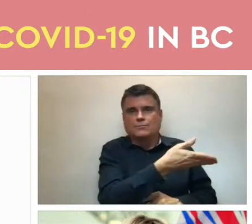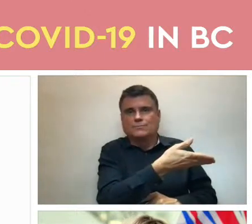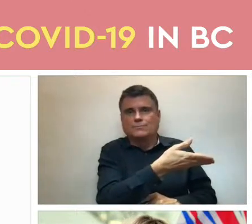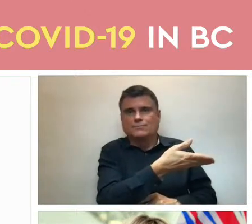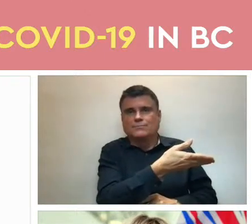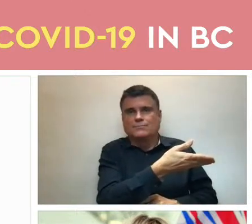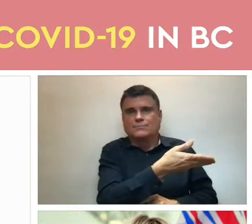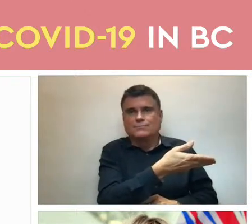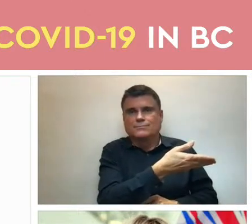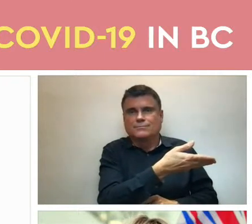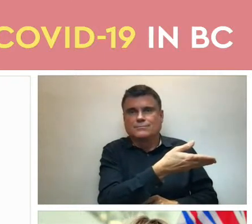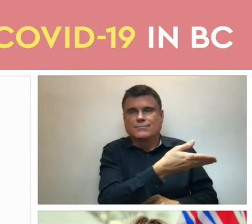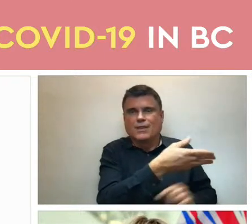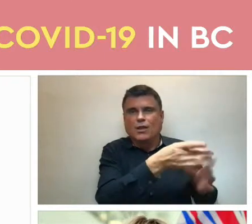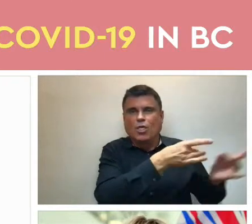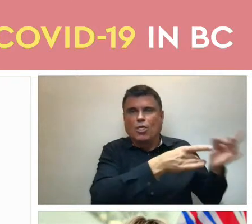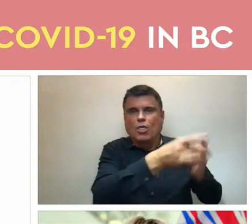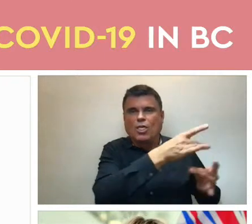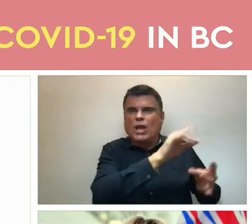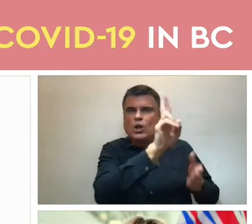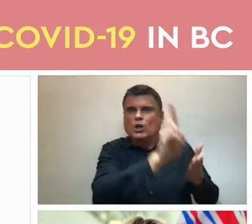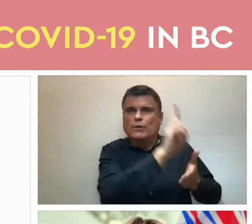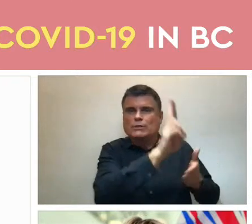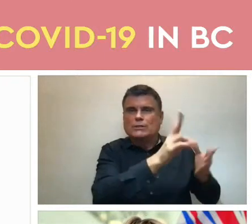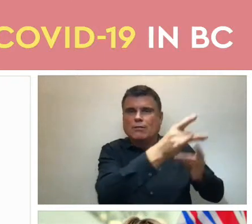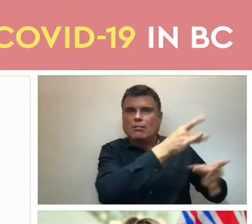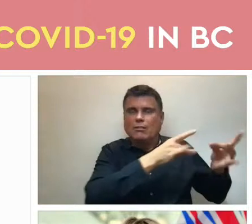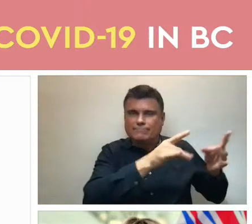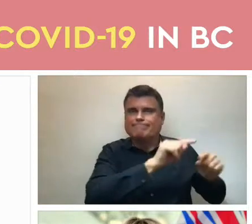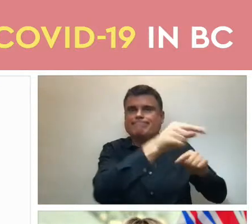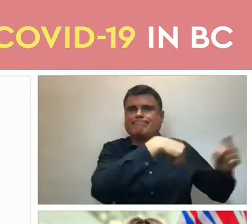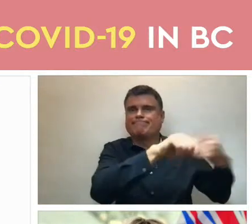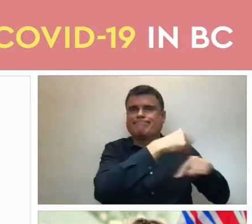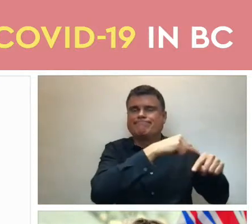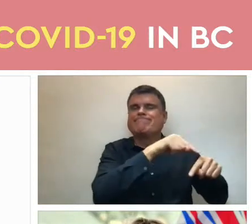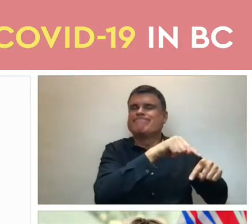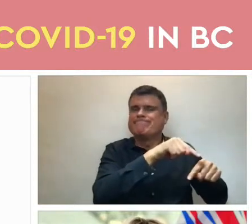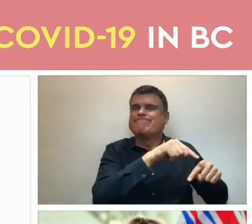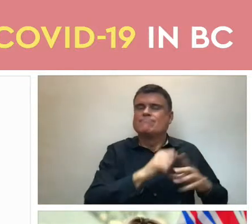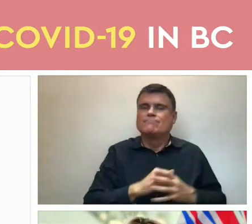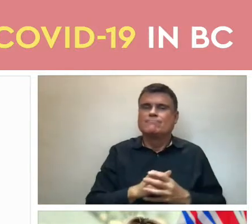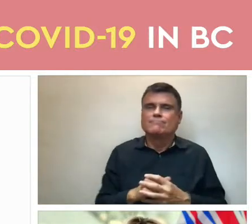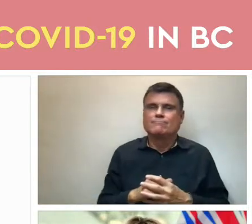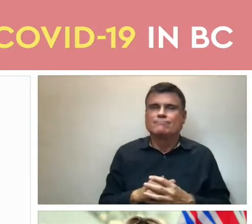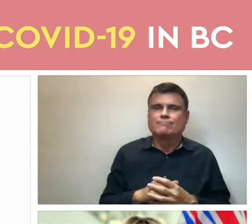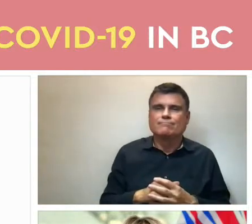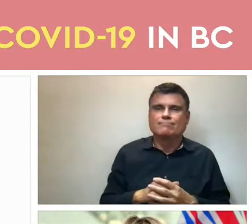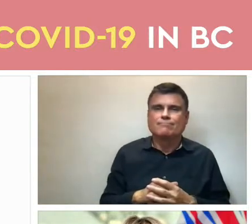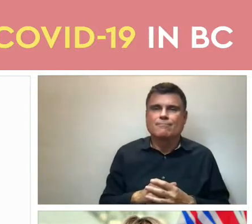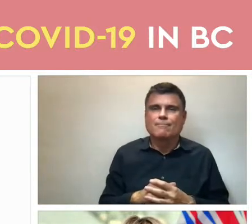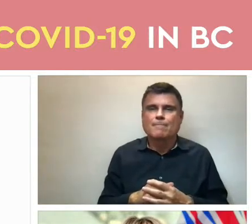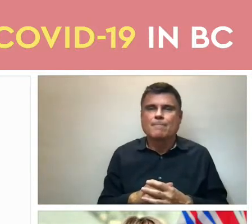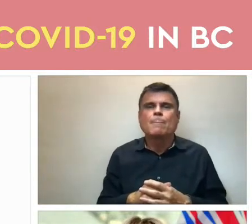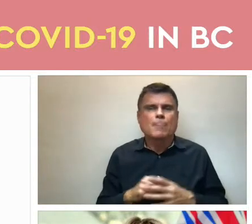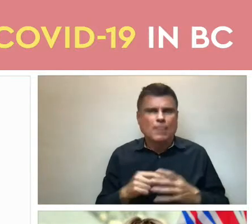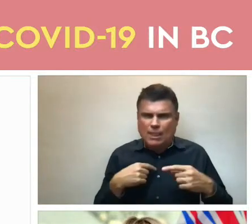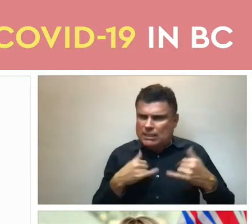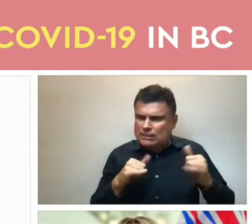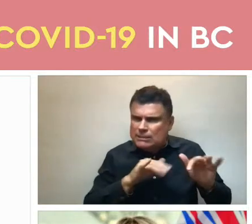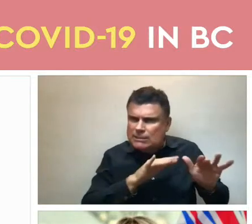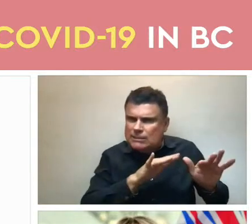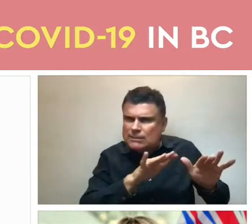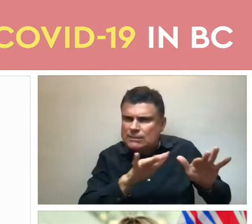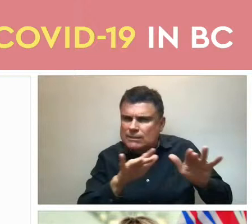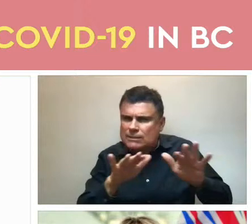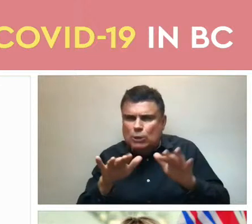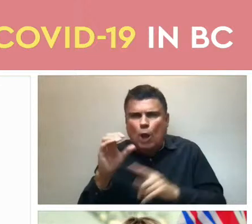communities and university communities across the country. We are continuing to detect Omicron, and there will be